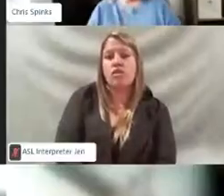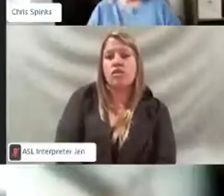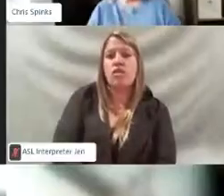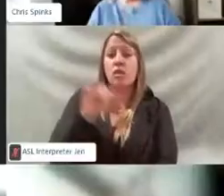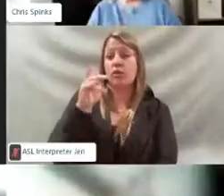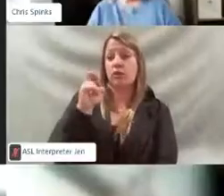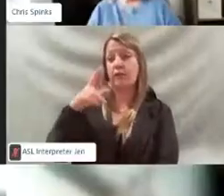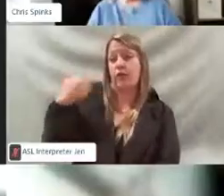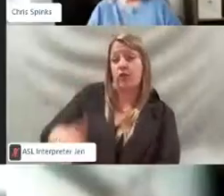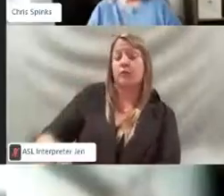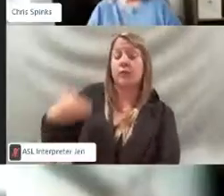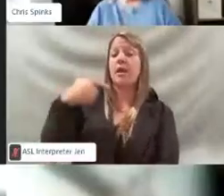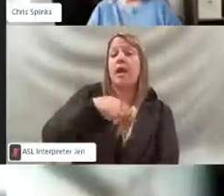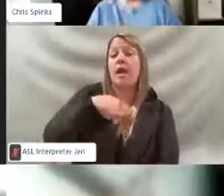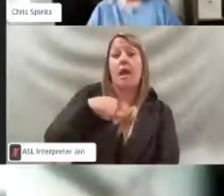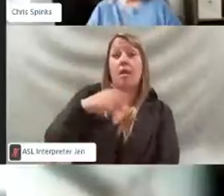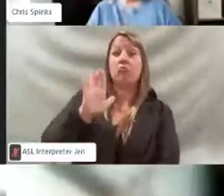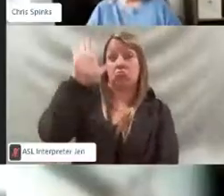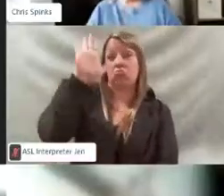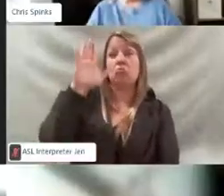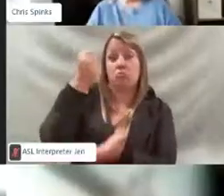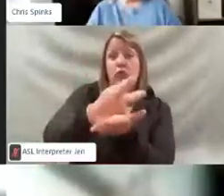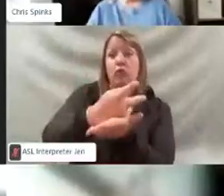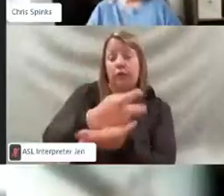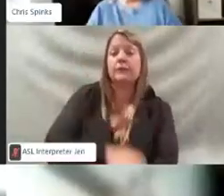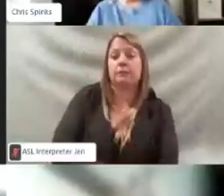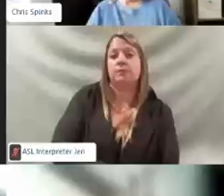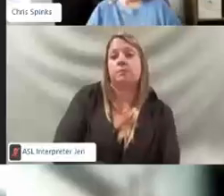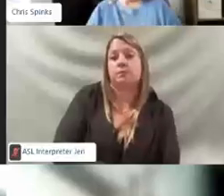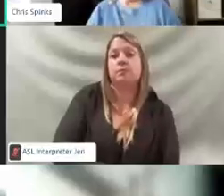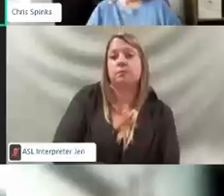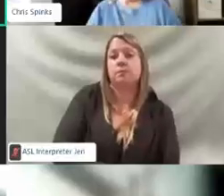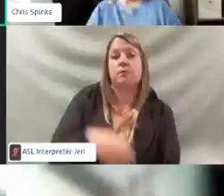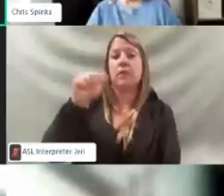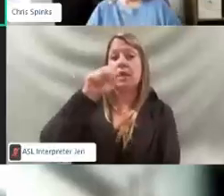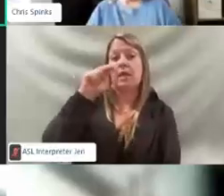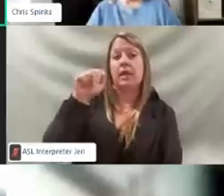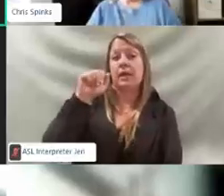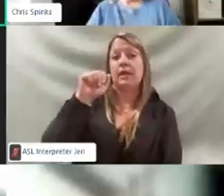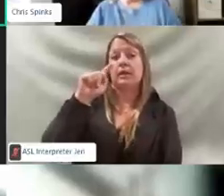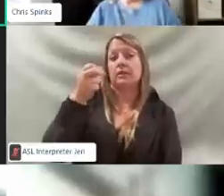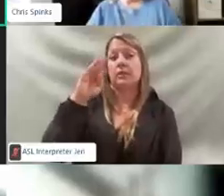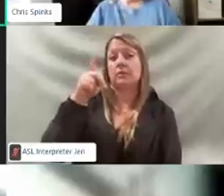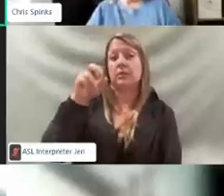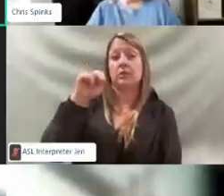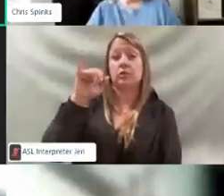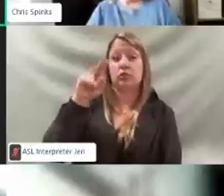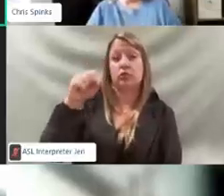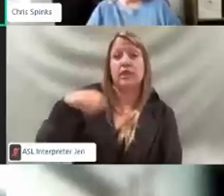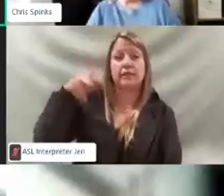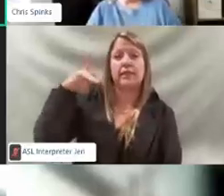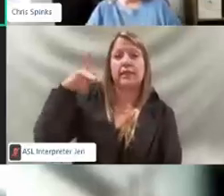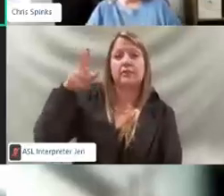This is Jennifer David. I motion that we approve the minutes. This is Anna Thompson Jones, and I second that